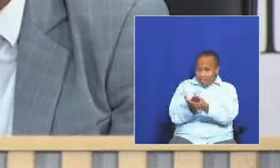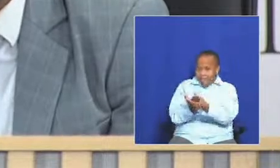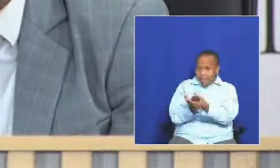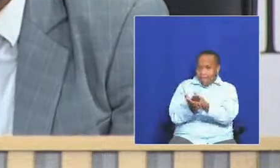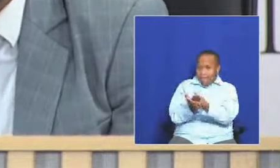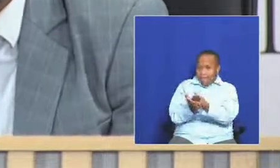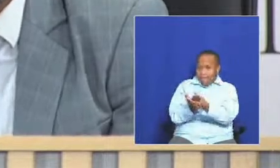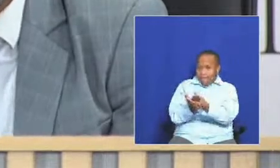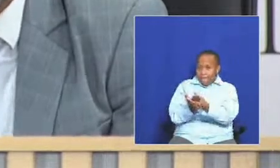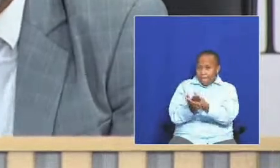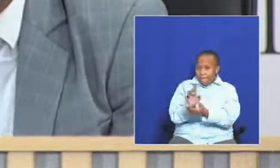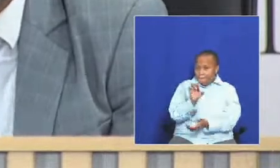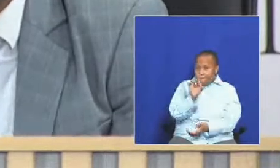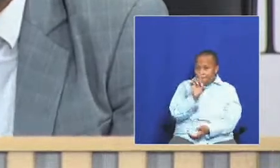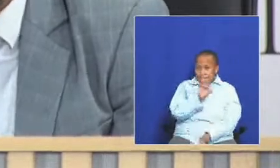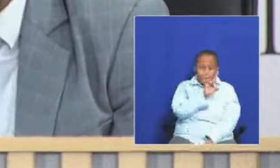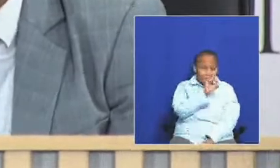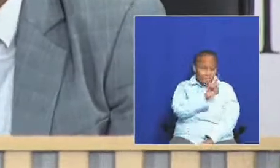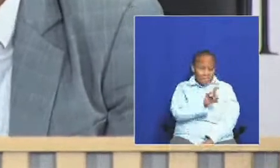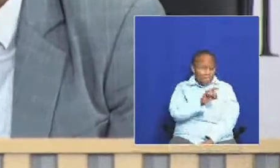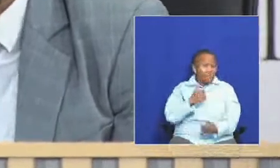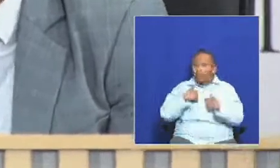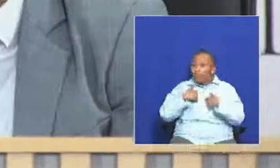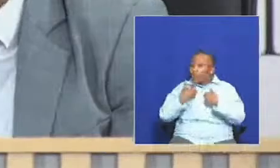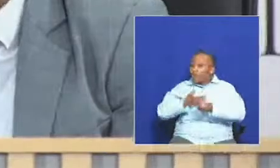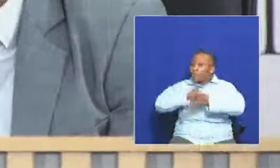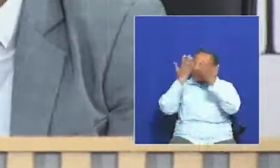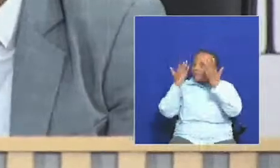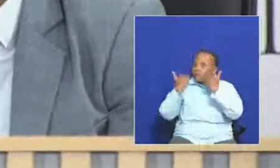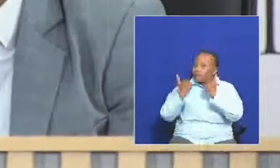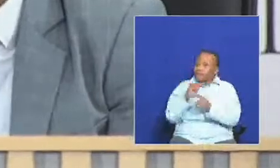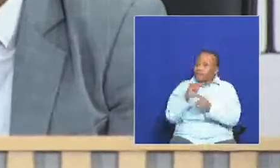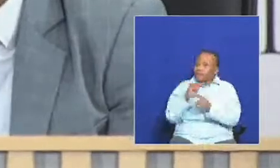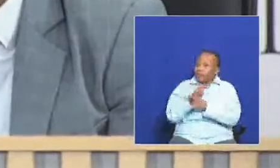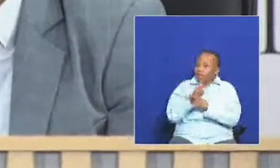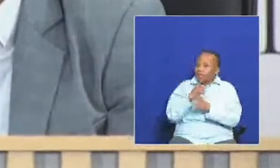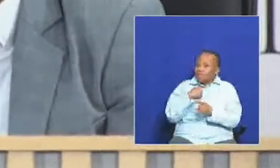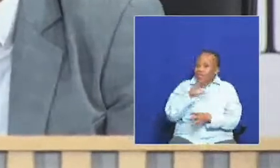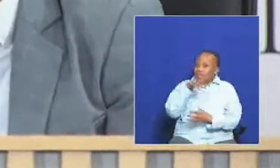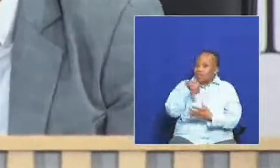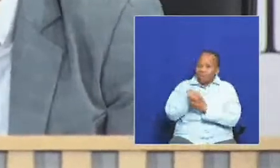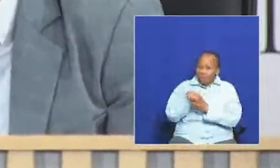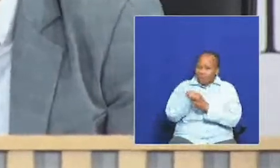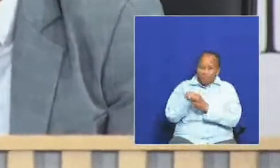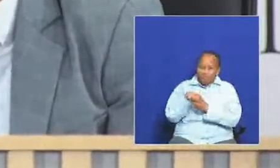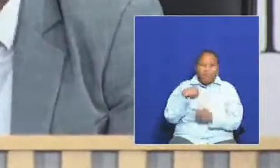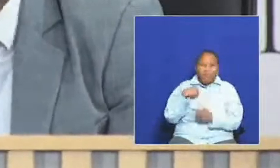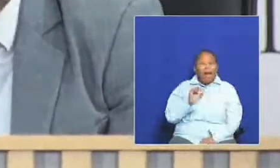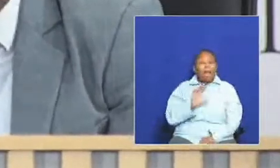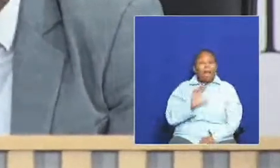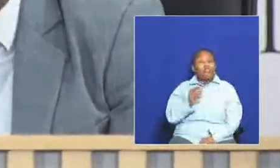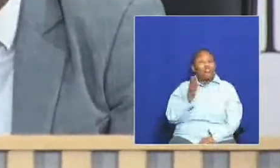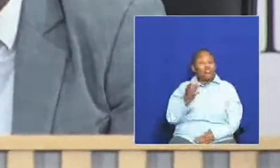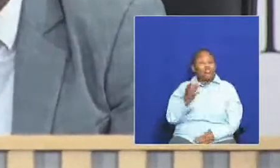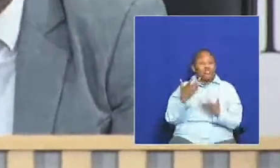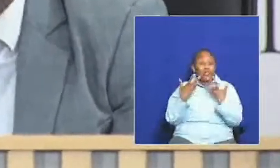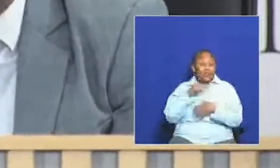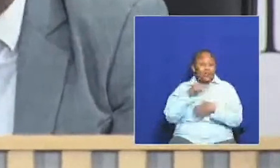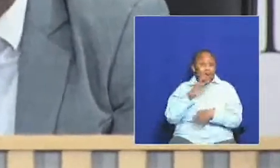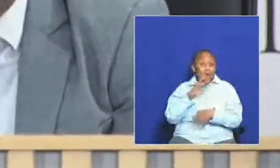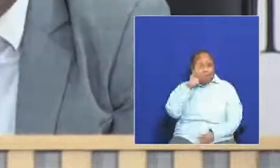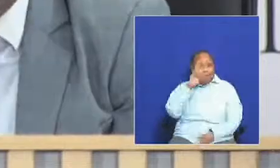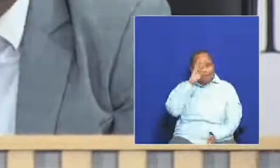I'm not a participant in this chat, and I'm asking you to the extent that you can recall. The problem, this thing